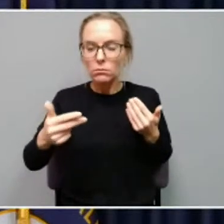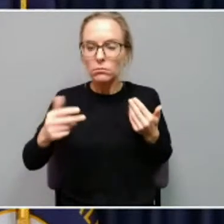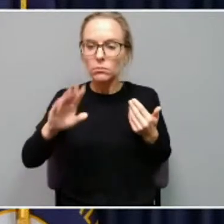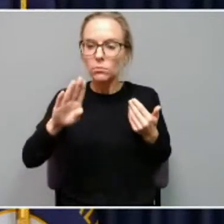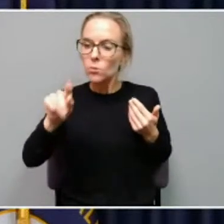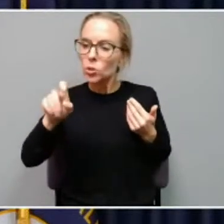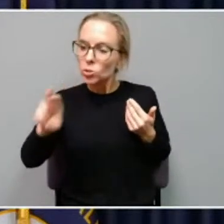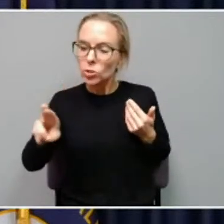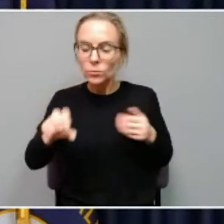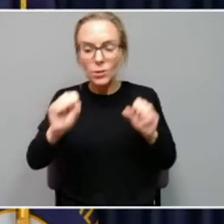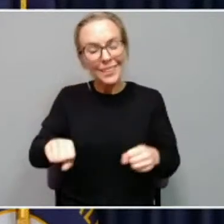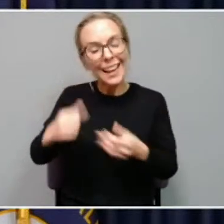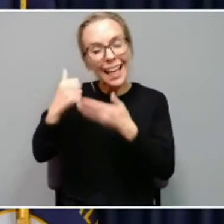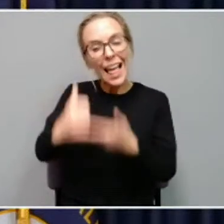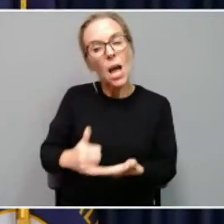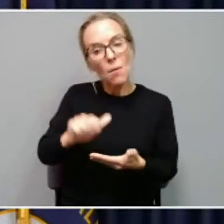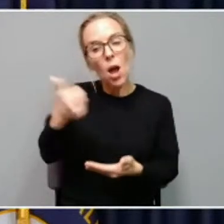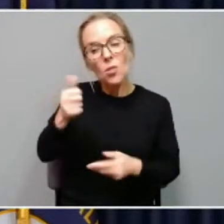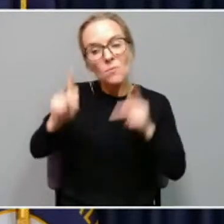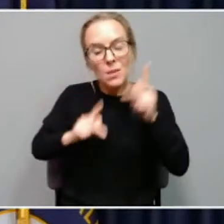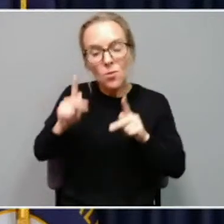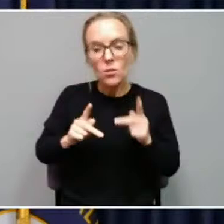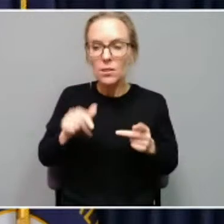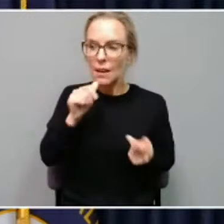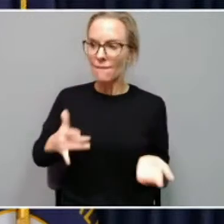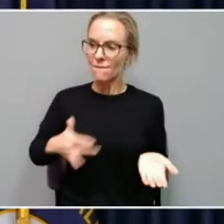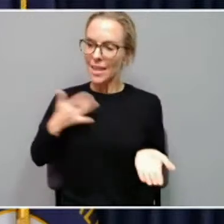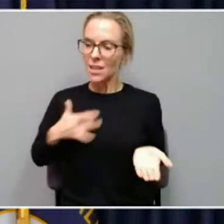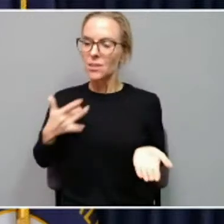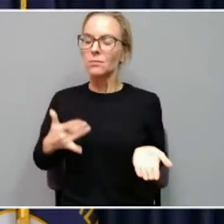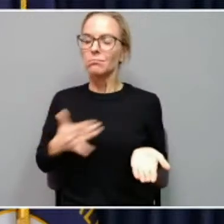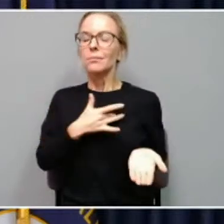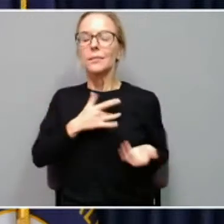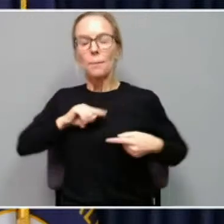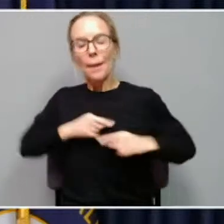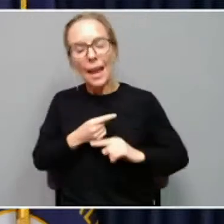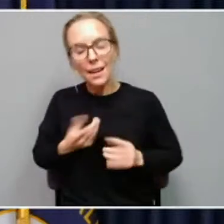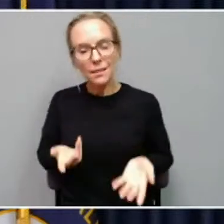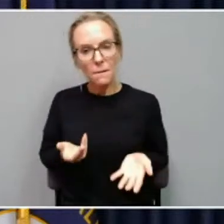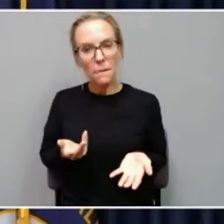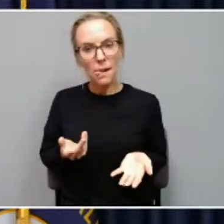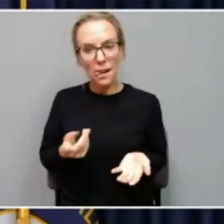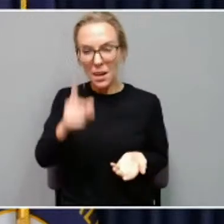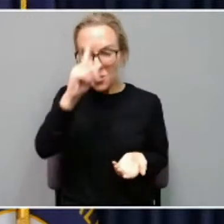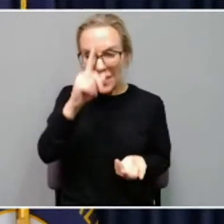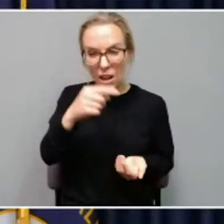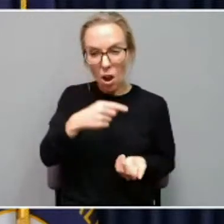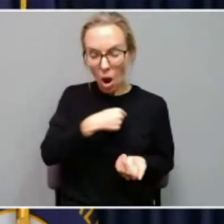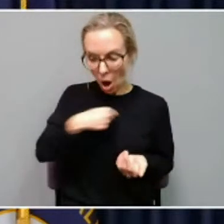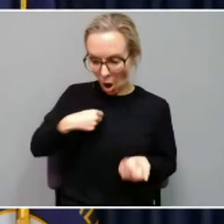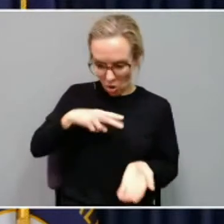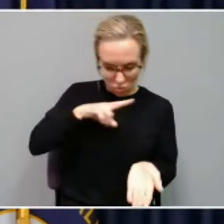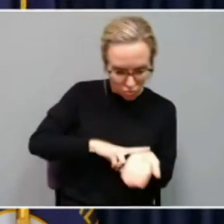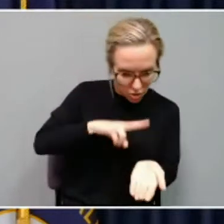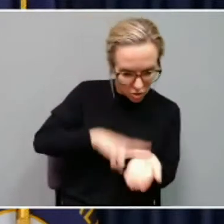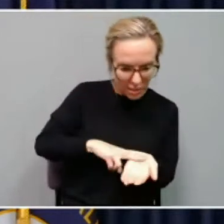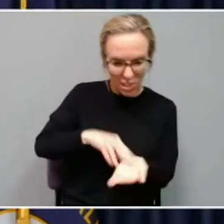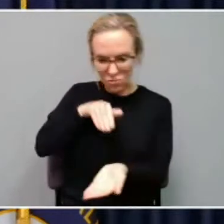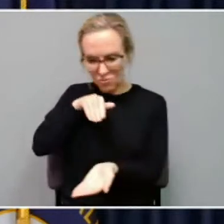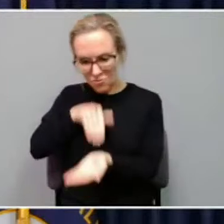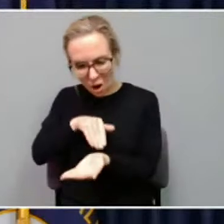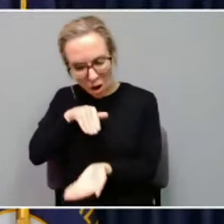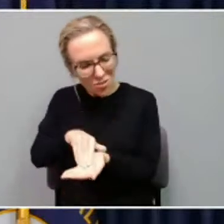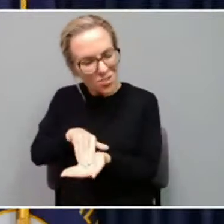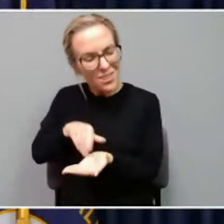help other people out there not feel that. And don't you think our nurses and our doctors have held enough hands